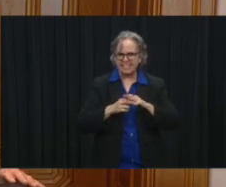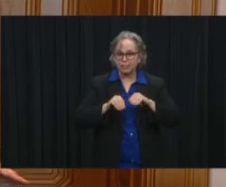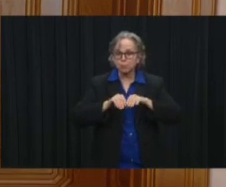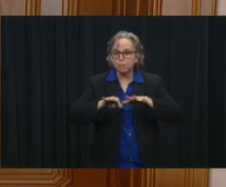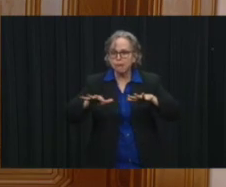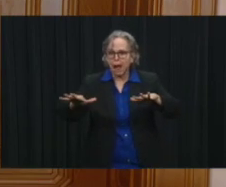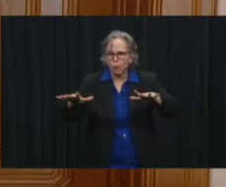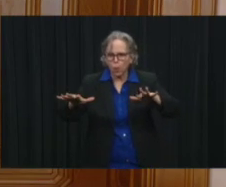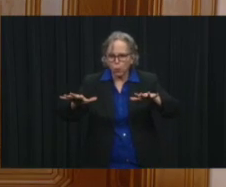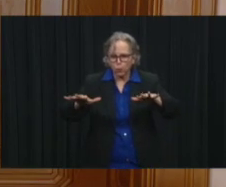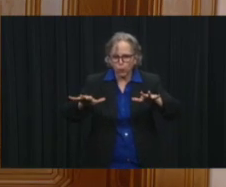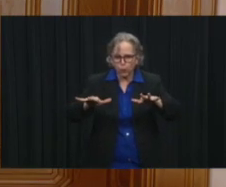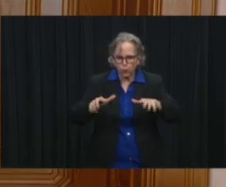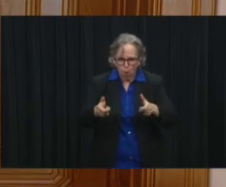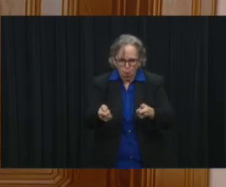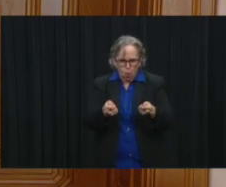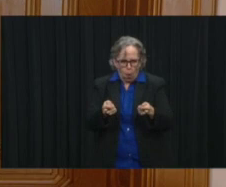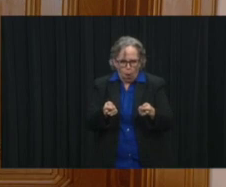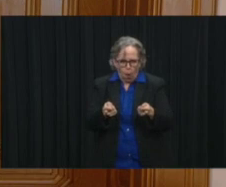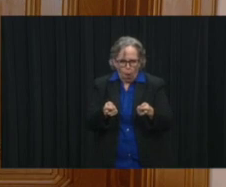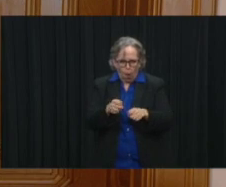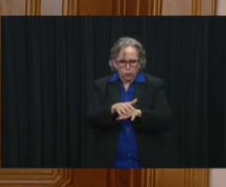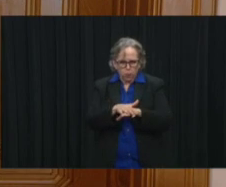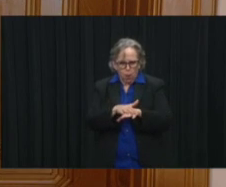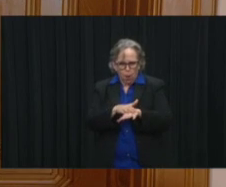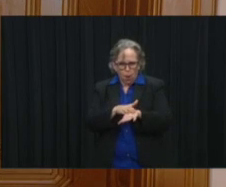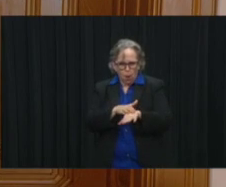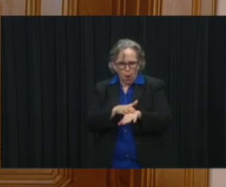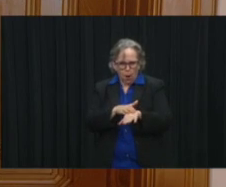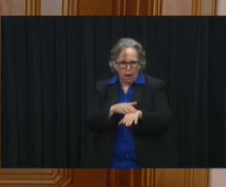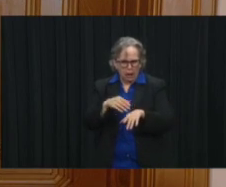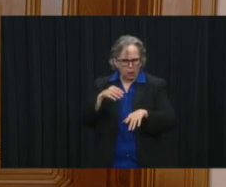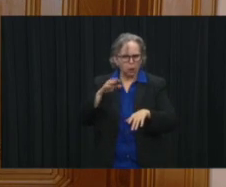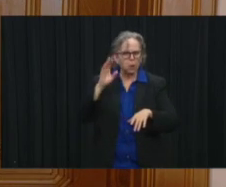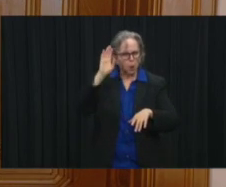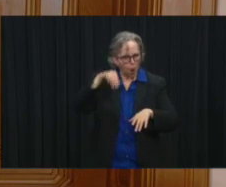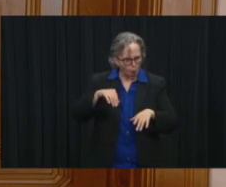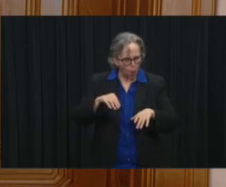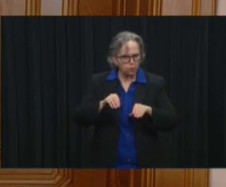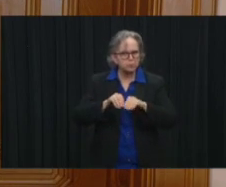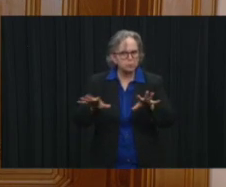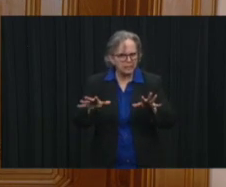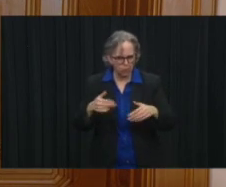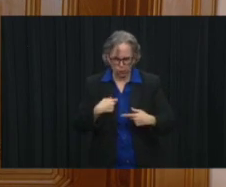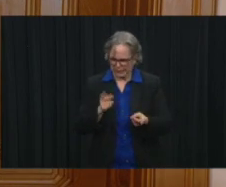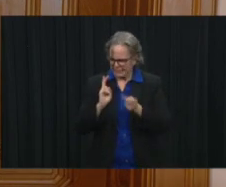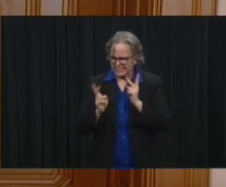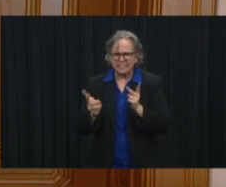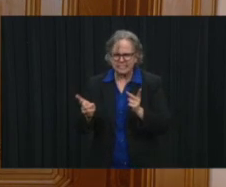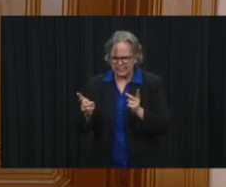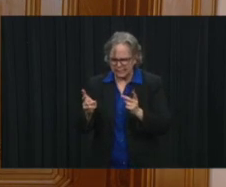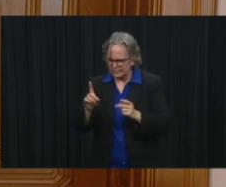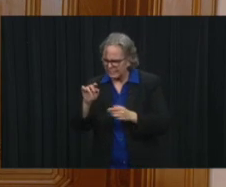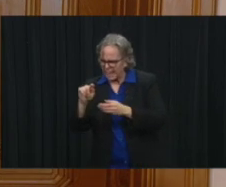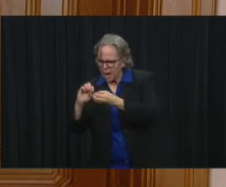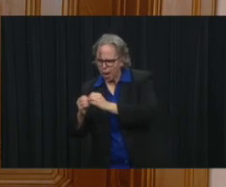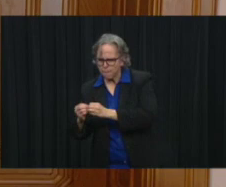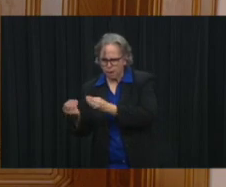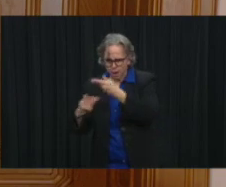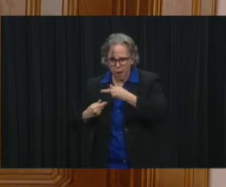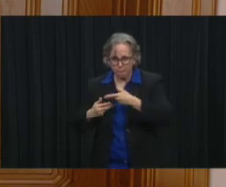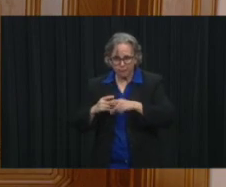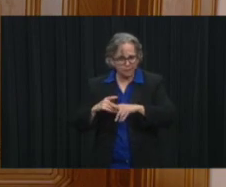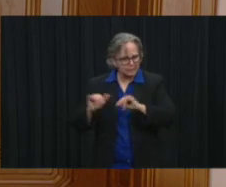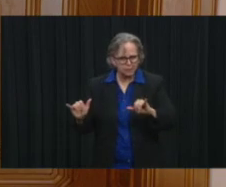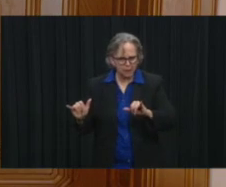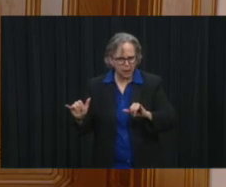virus. We know it's spreading, we know it's here, we see it in the data, but there's also a lot of spread that we're not seeing, but we know